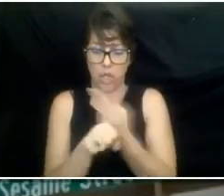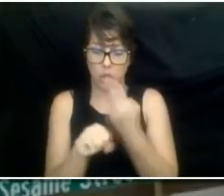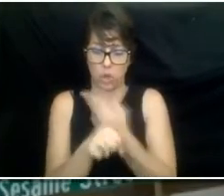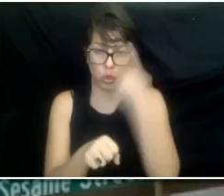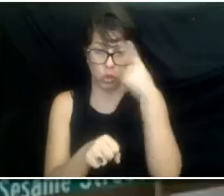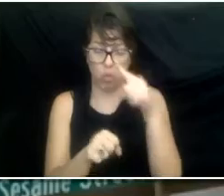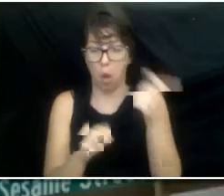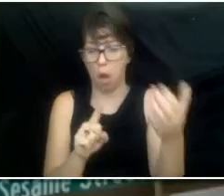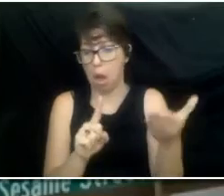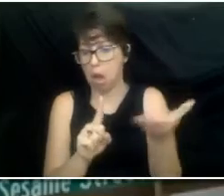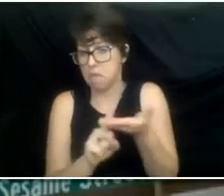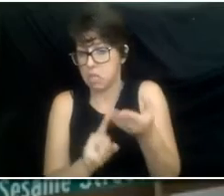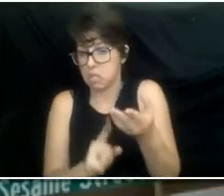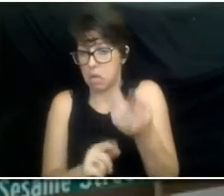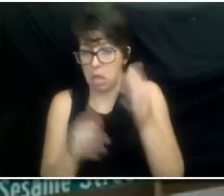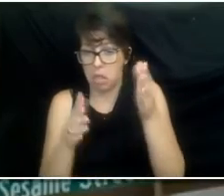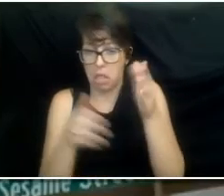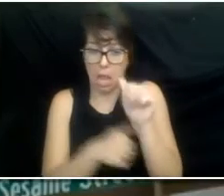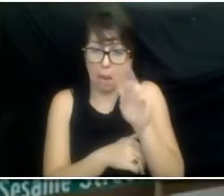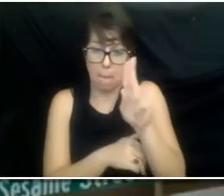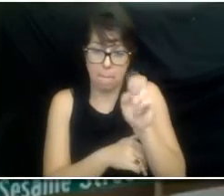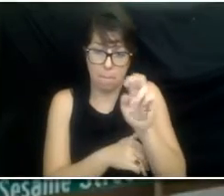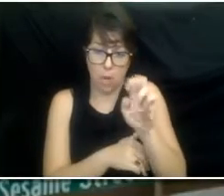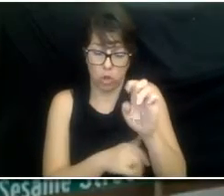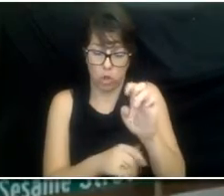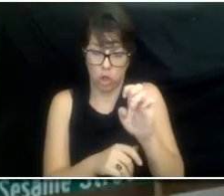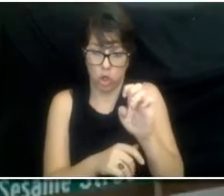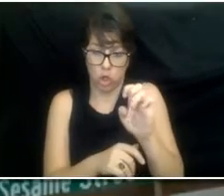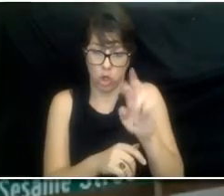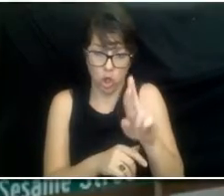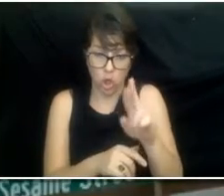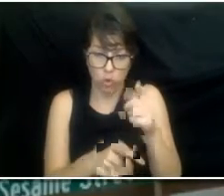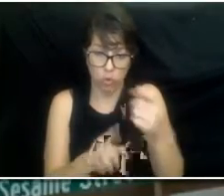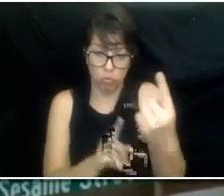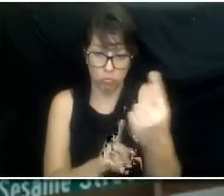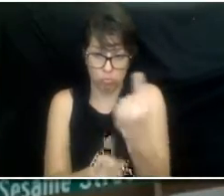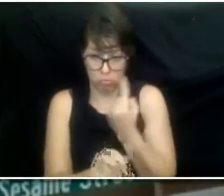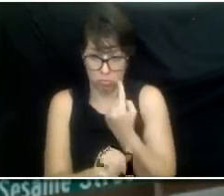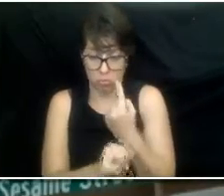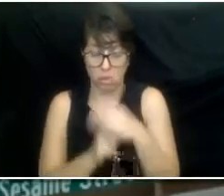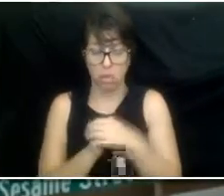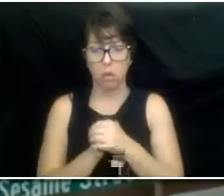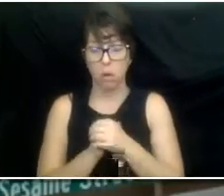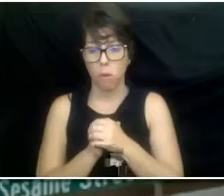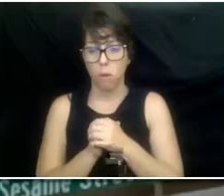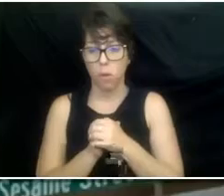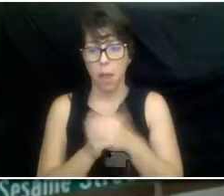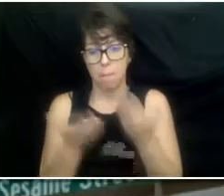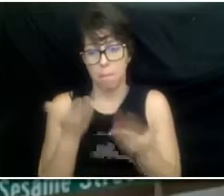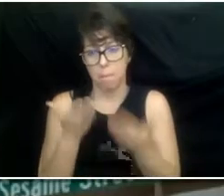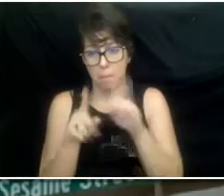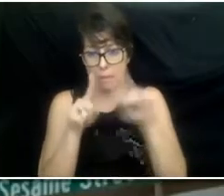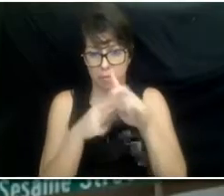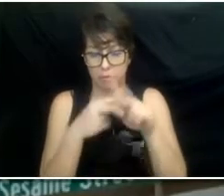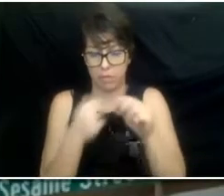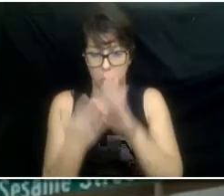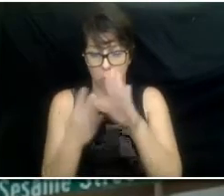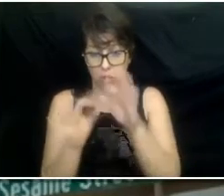situation where the the abuser might be saying look everyone has covid here go away there's no